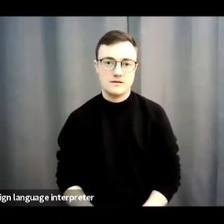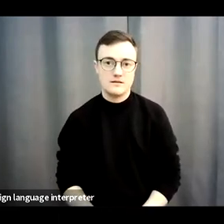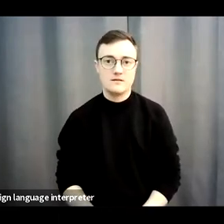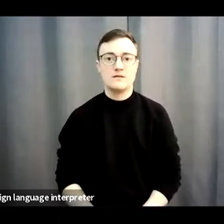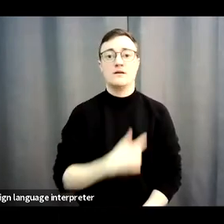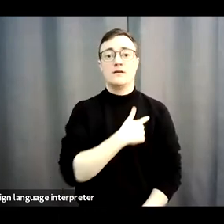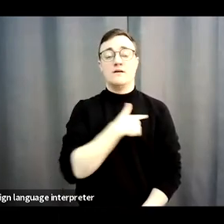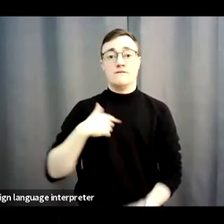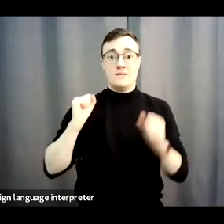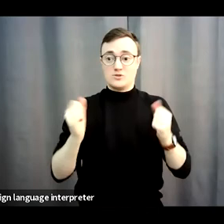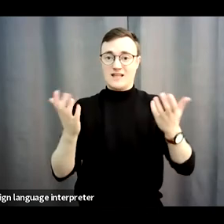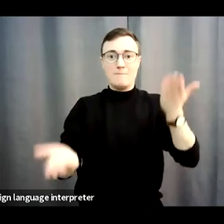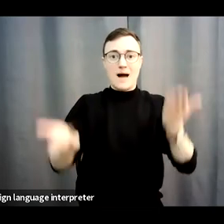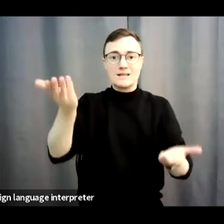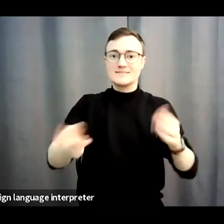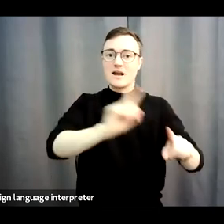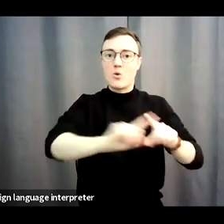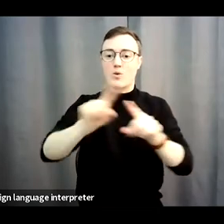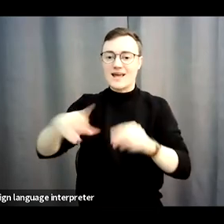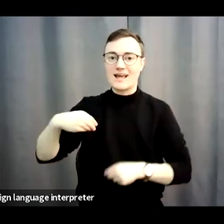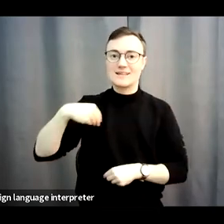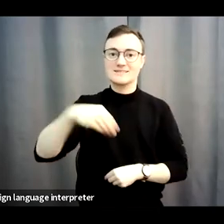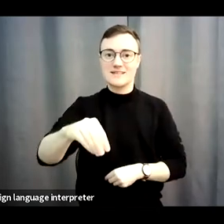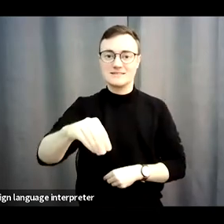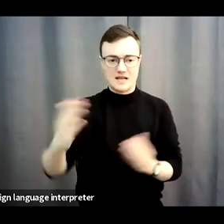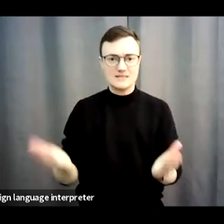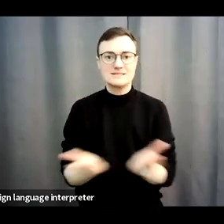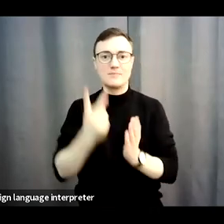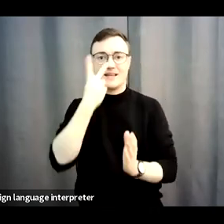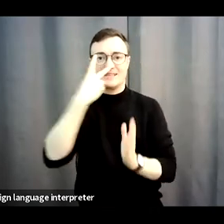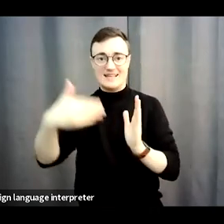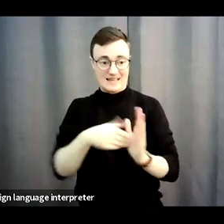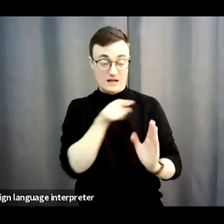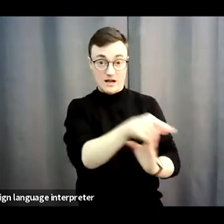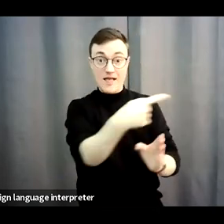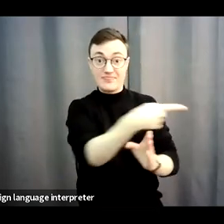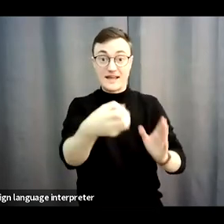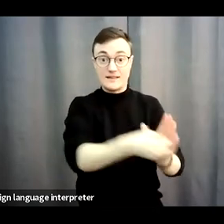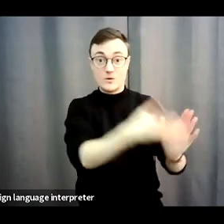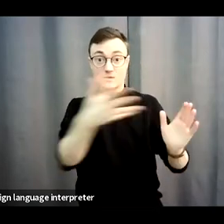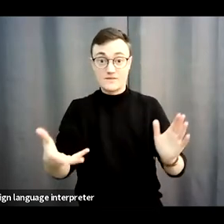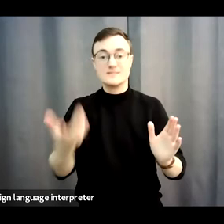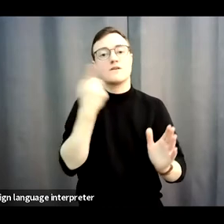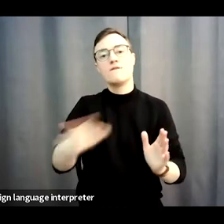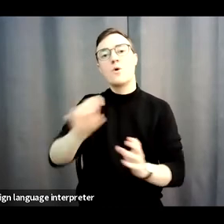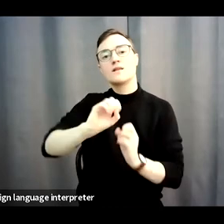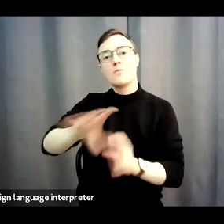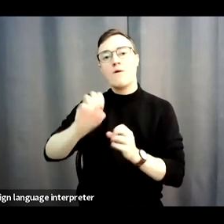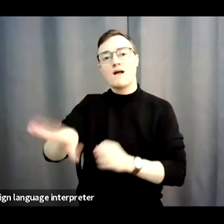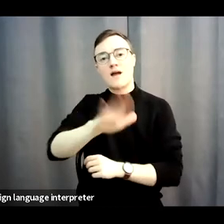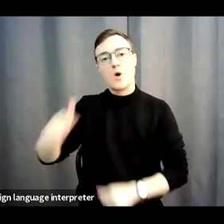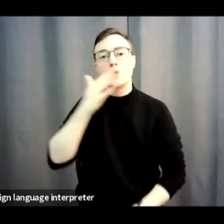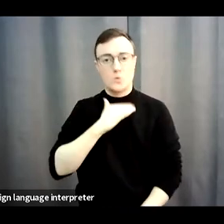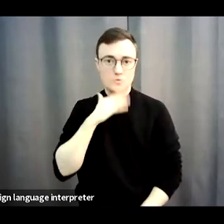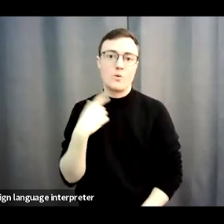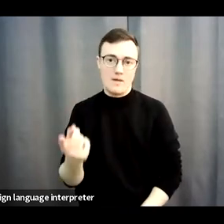restrictive measures, we must ensure that the negative consequences on children and young are as limited